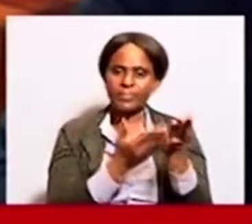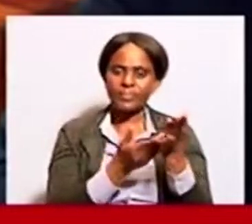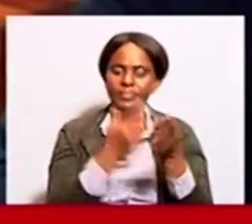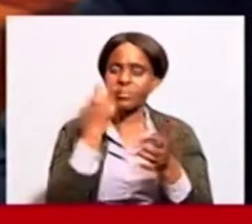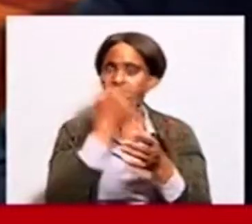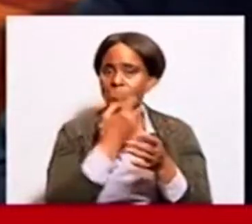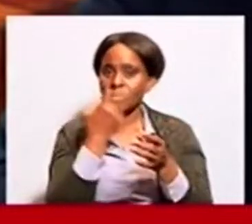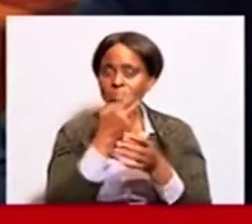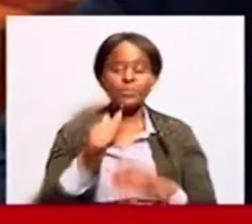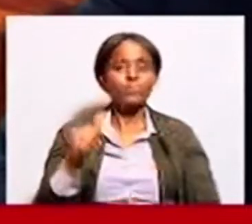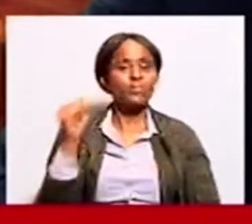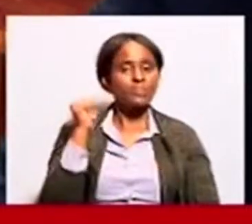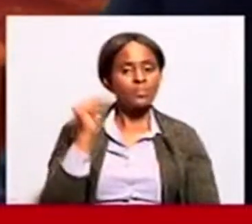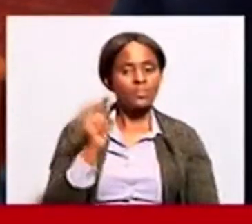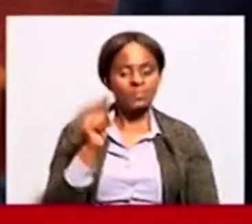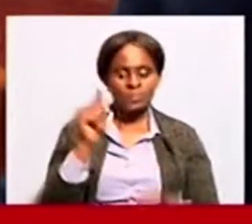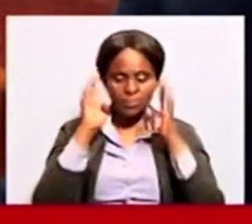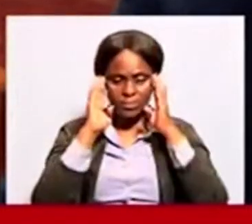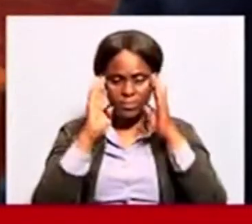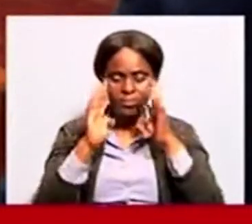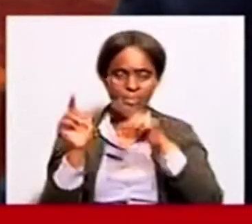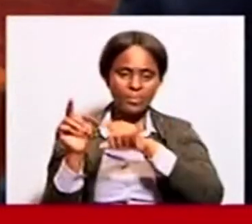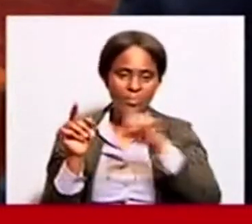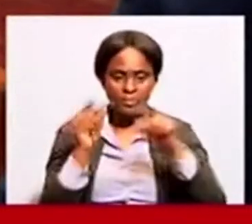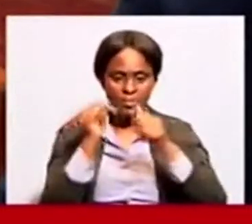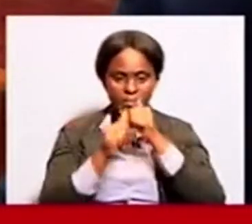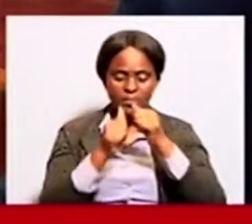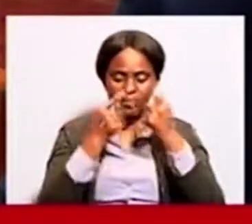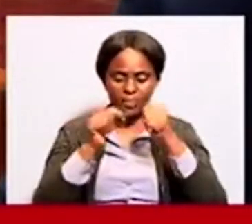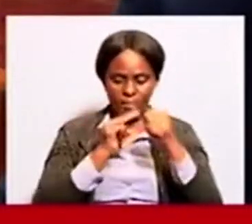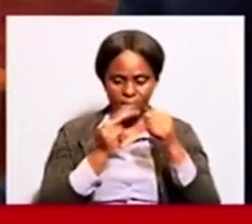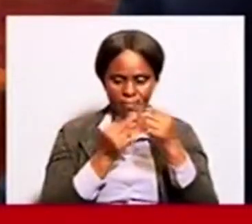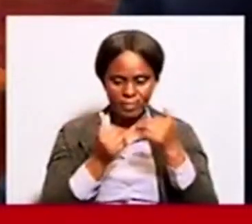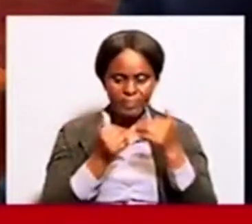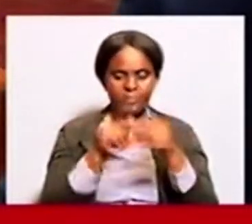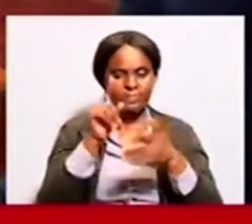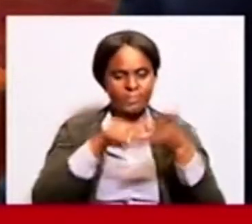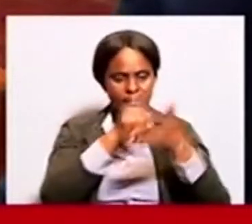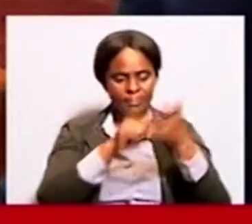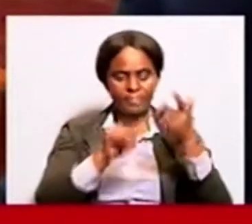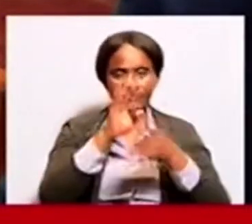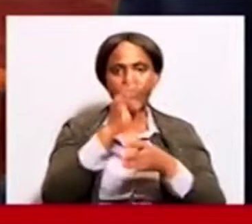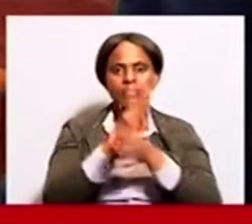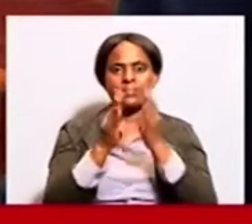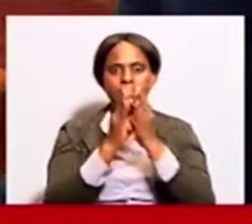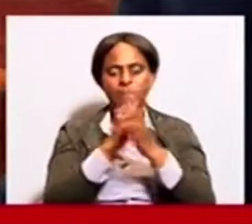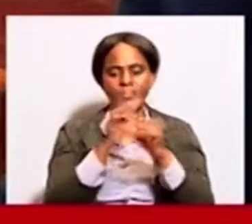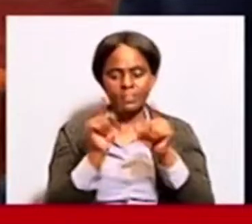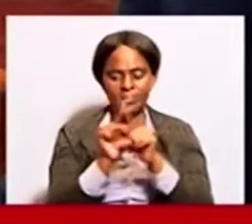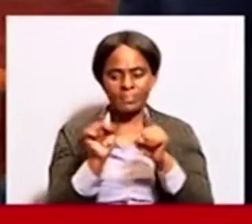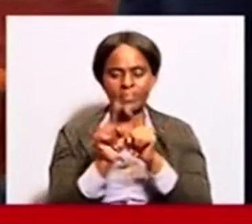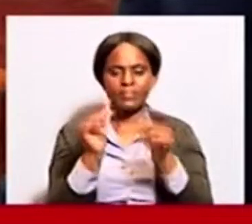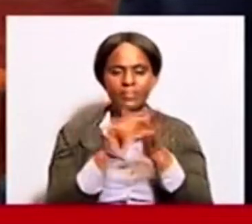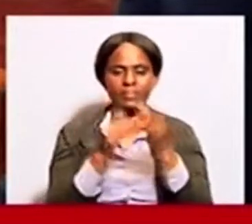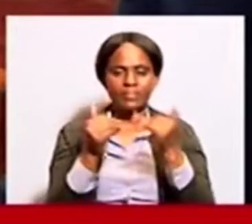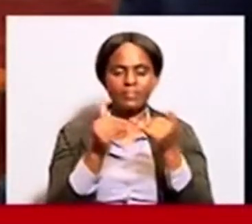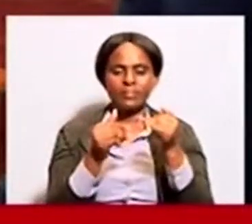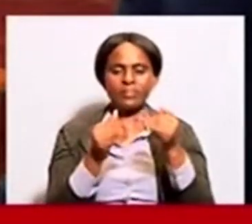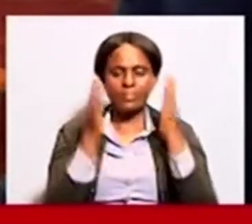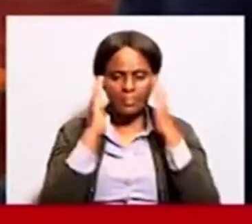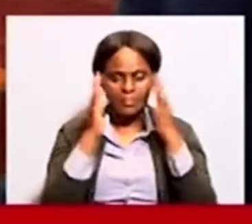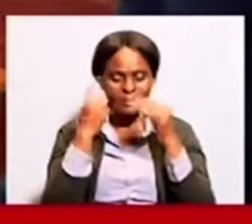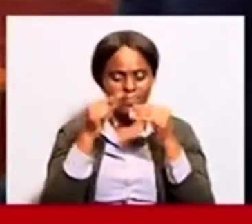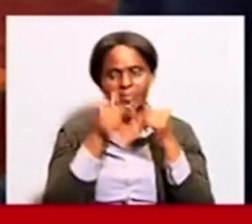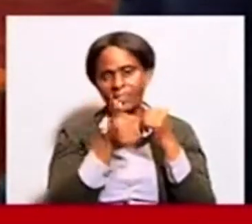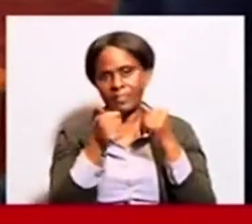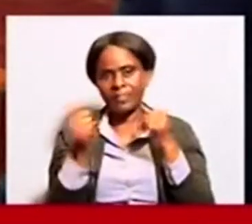verbally refused to attend to those, which prompted us to terminate the contract and rather attend to it force